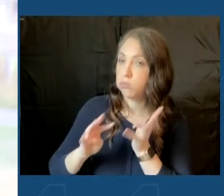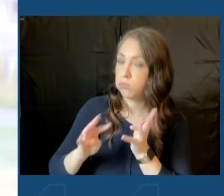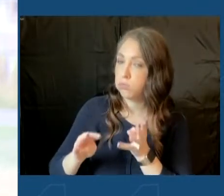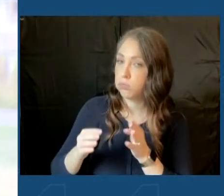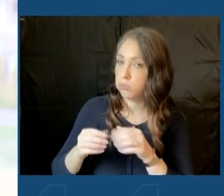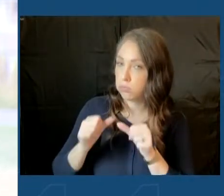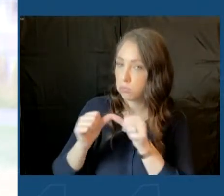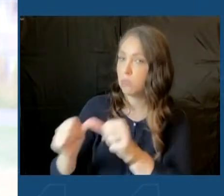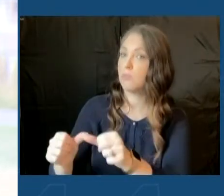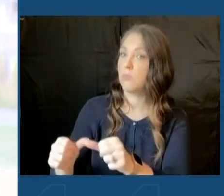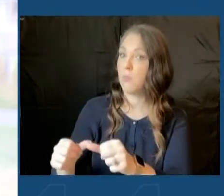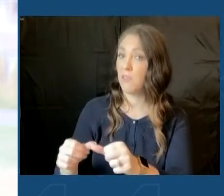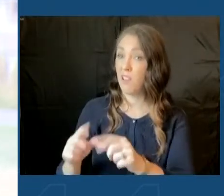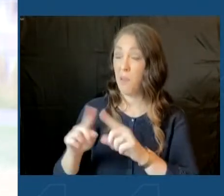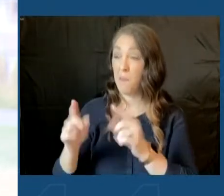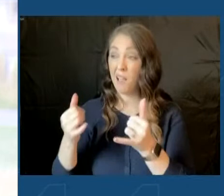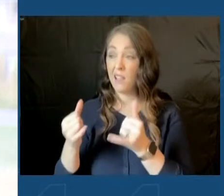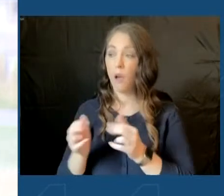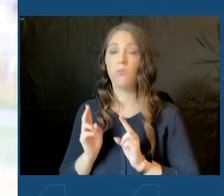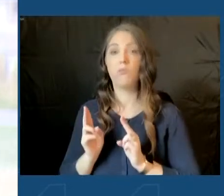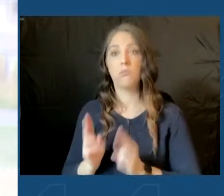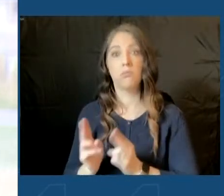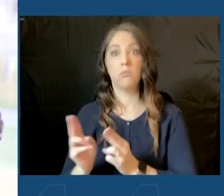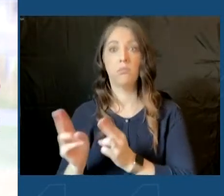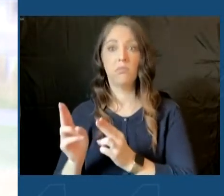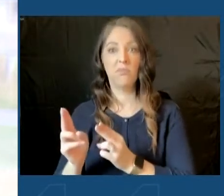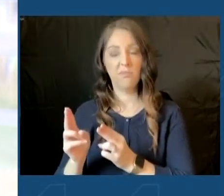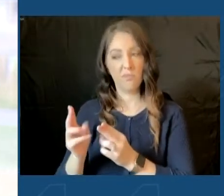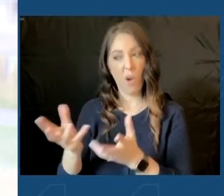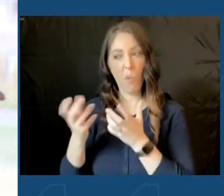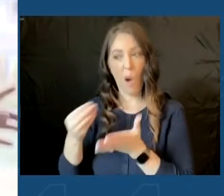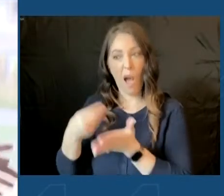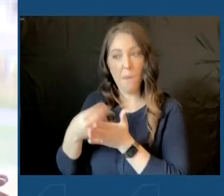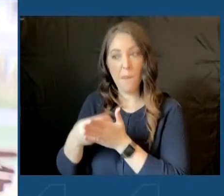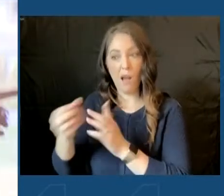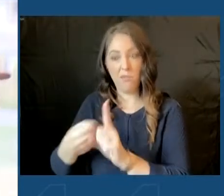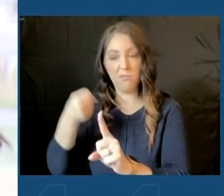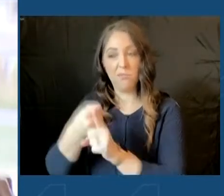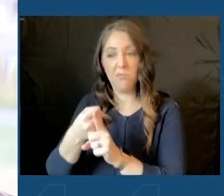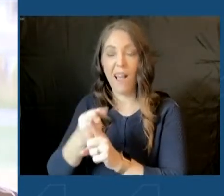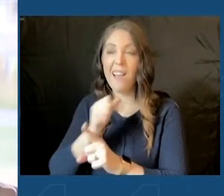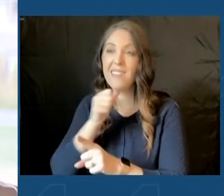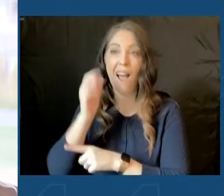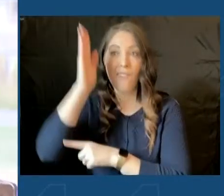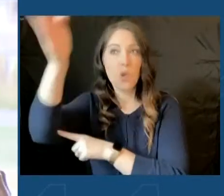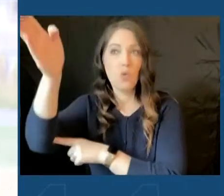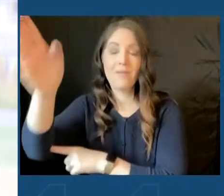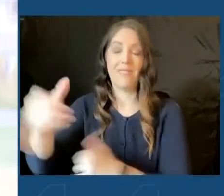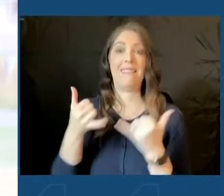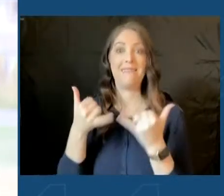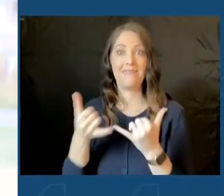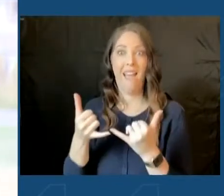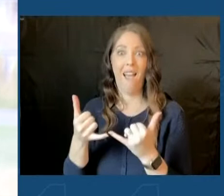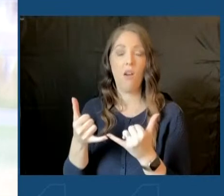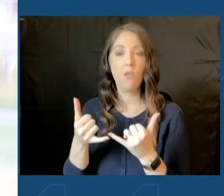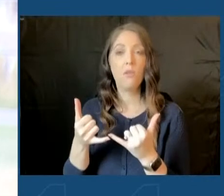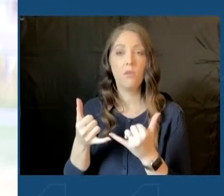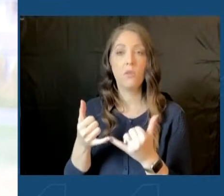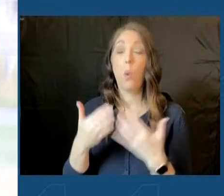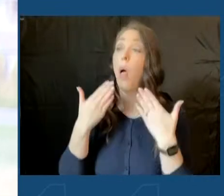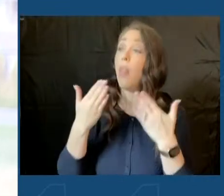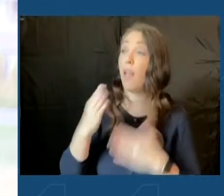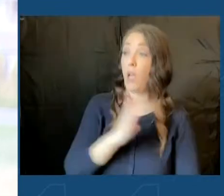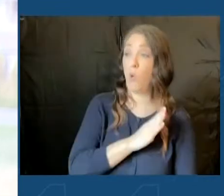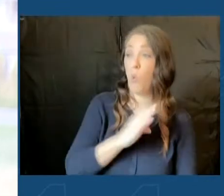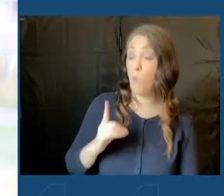to expedite them, let's get the impact of that money, not into 2029, but let's get it today. And I thank the board for